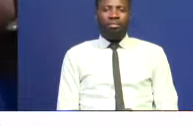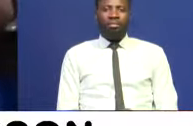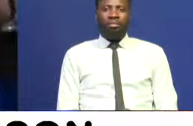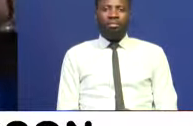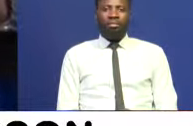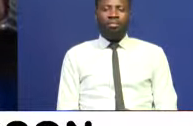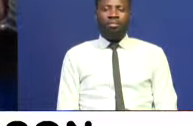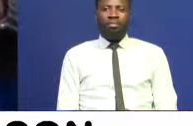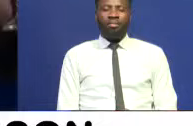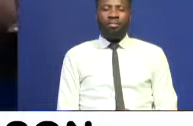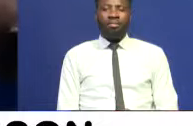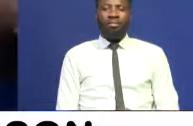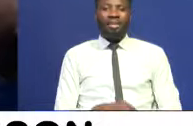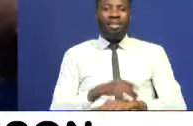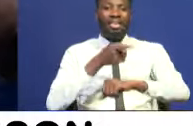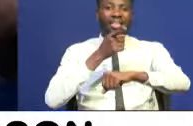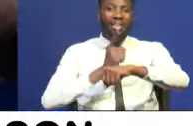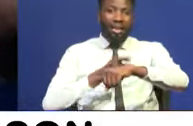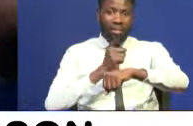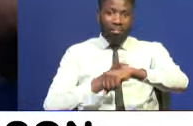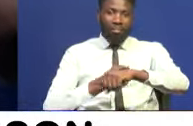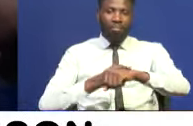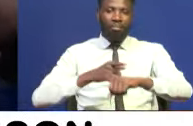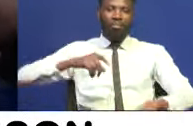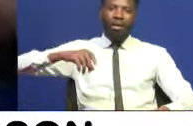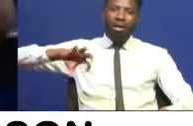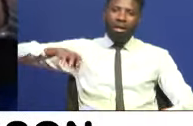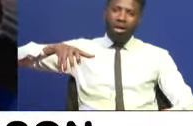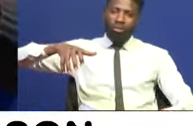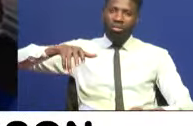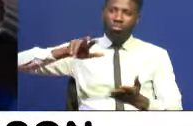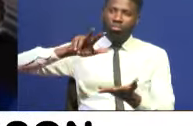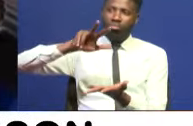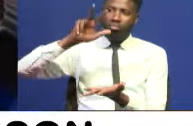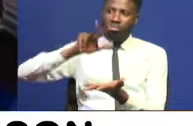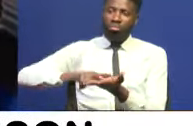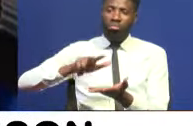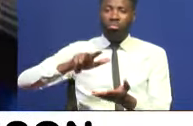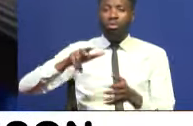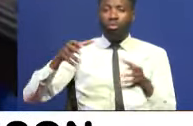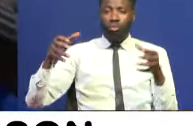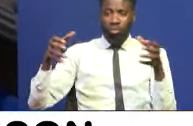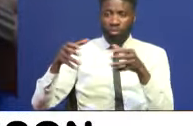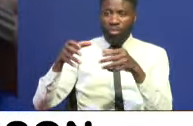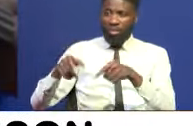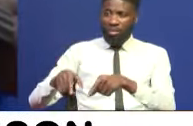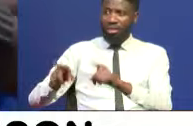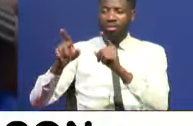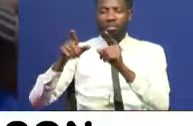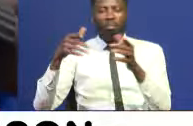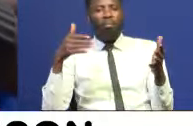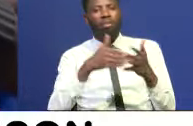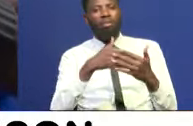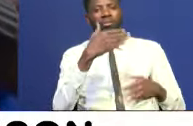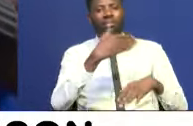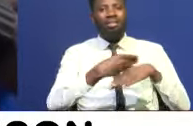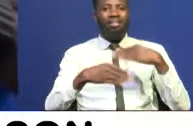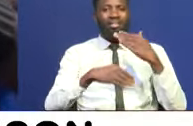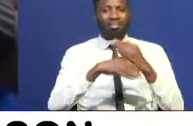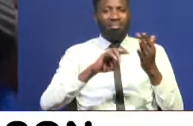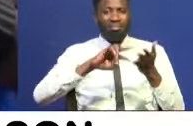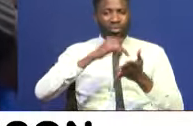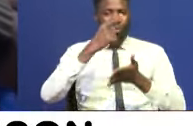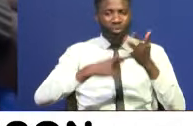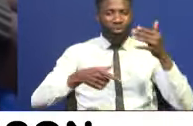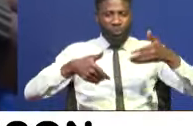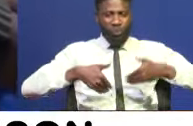Saa zile county inapeana approval au wanakuja kusimamisha mijengo. Hiyo ni kumaanisha vijana watapata ajira, na